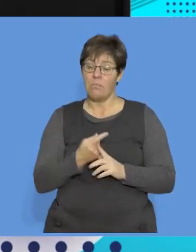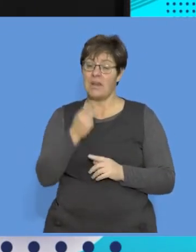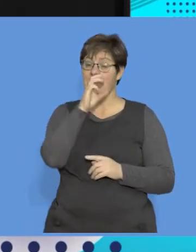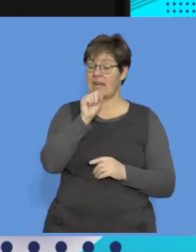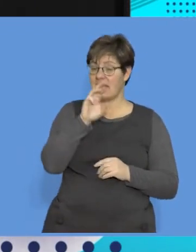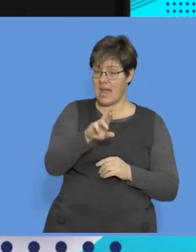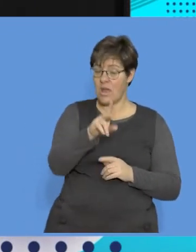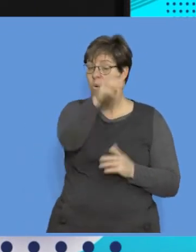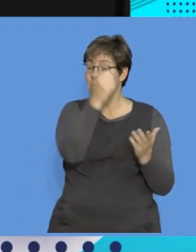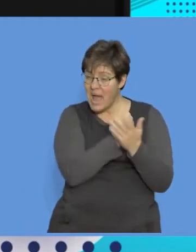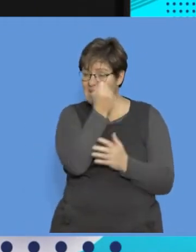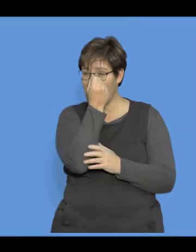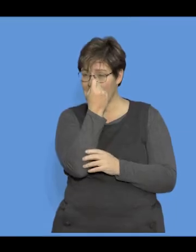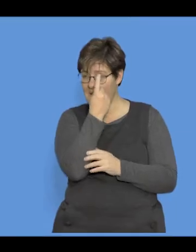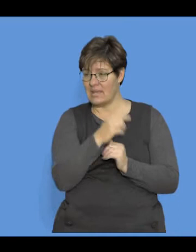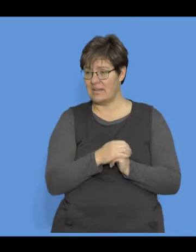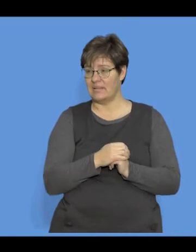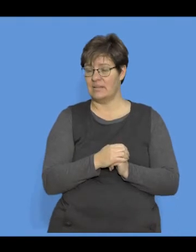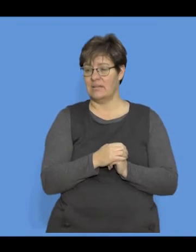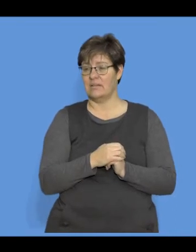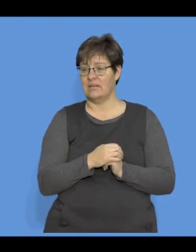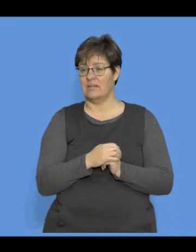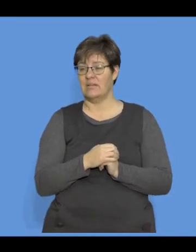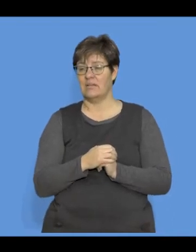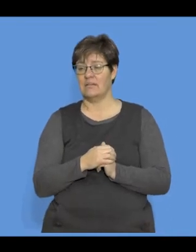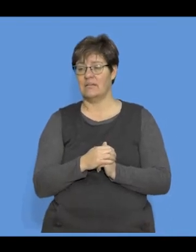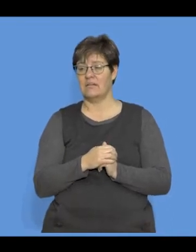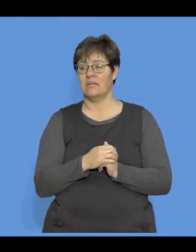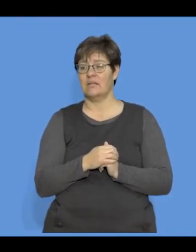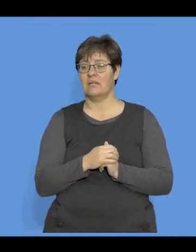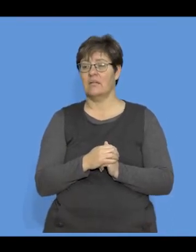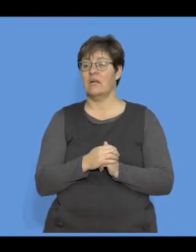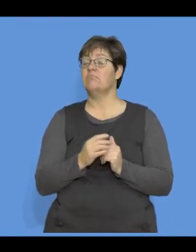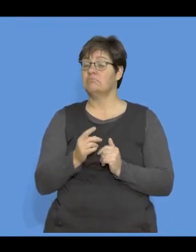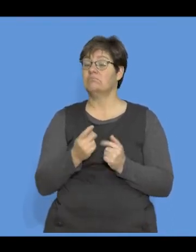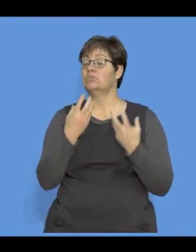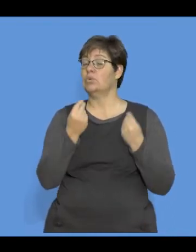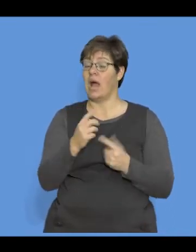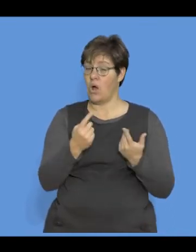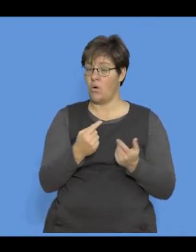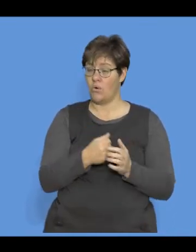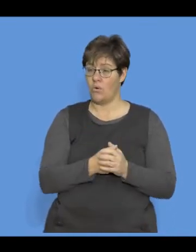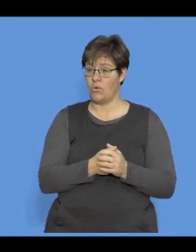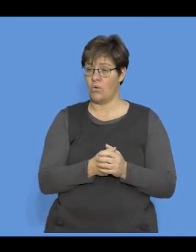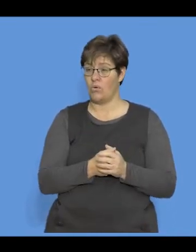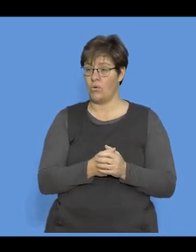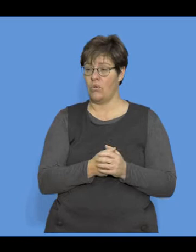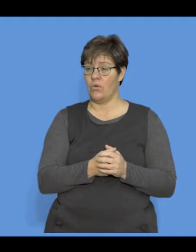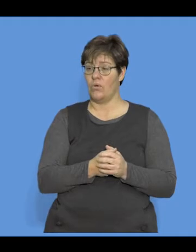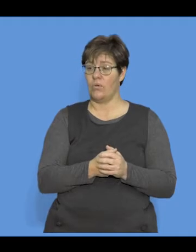to understand that vector addition is always done head, that's the head of the vector,